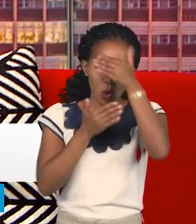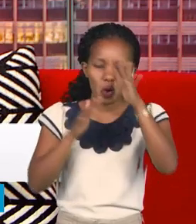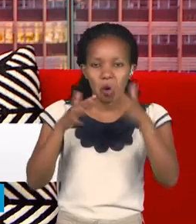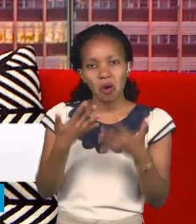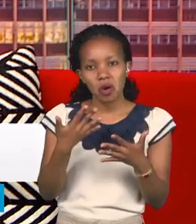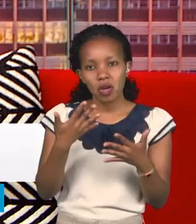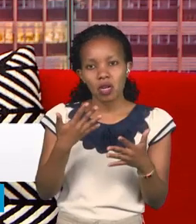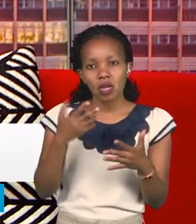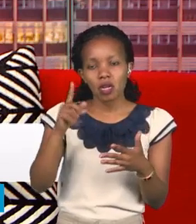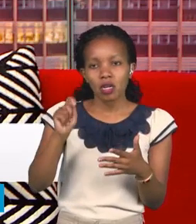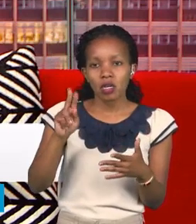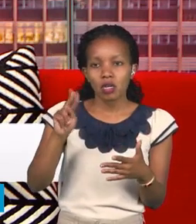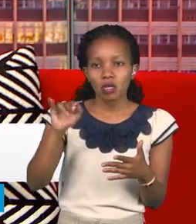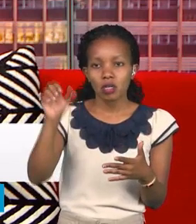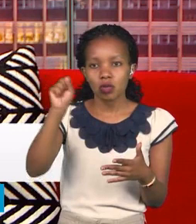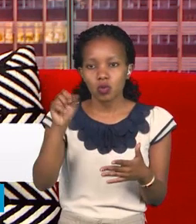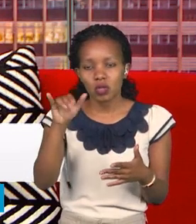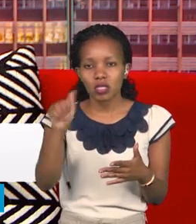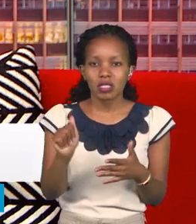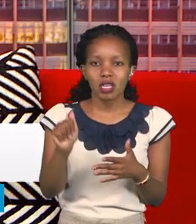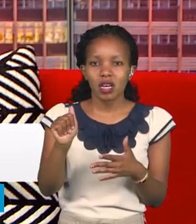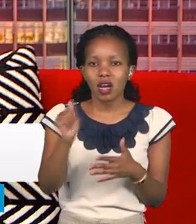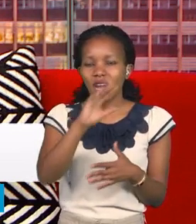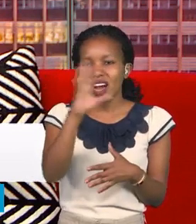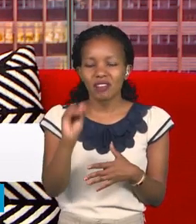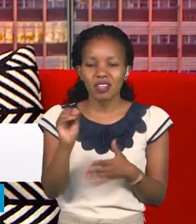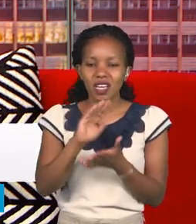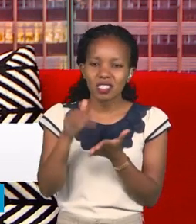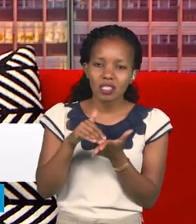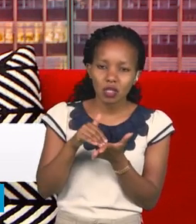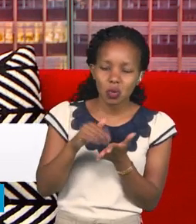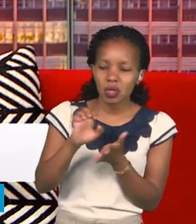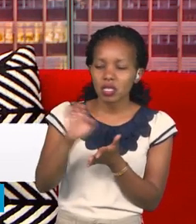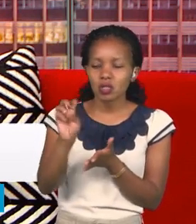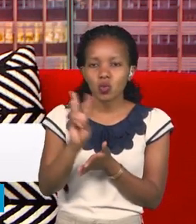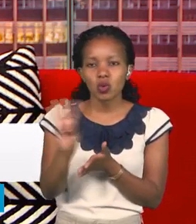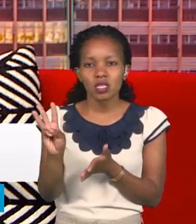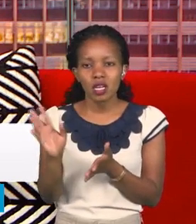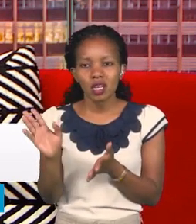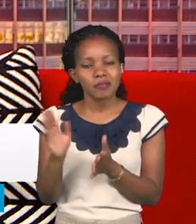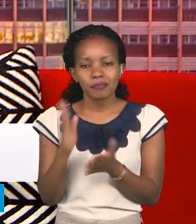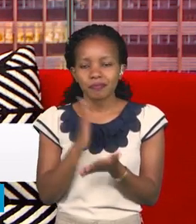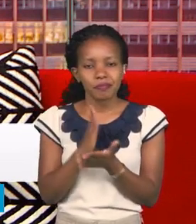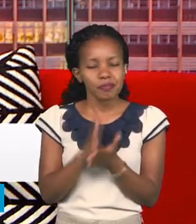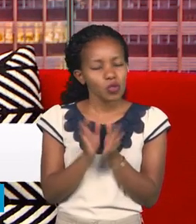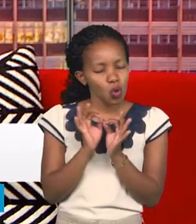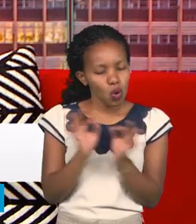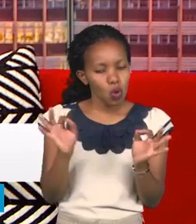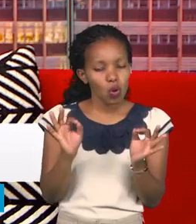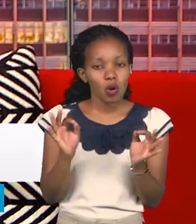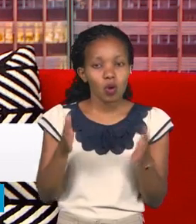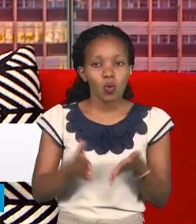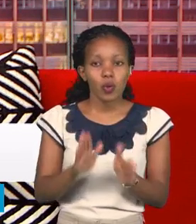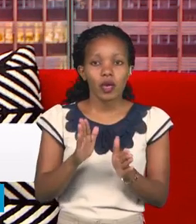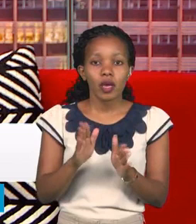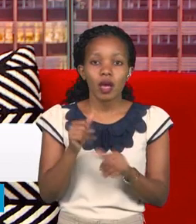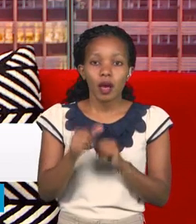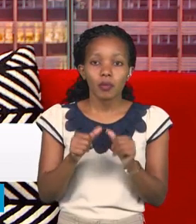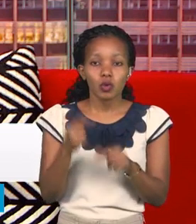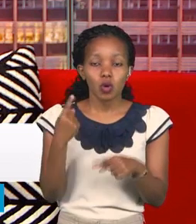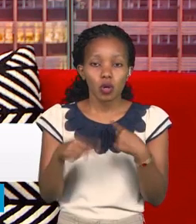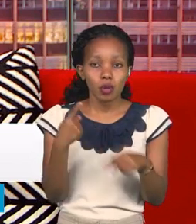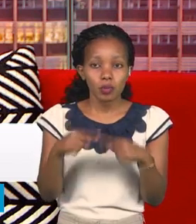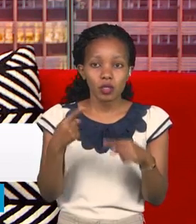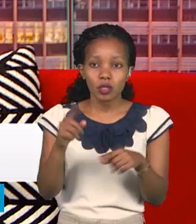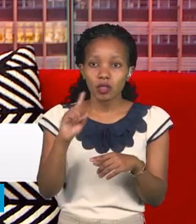Tunisia, rest of the Africa, central, east, west, we still have a long way to go in terms of competing with the